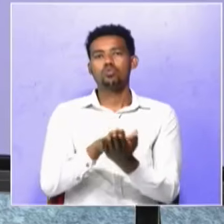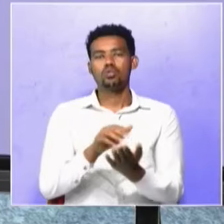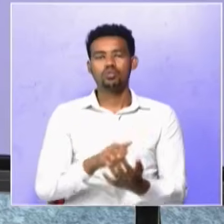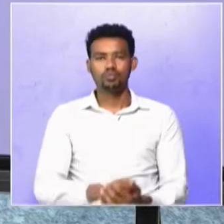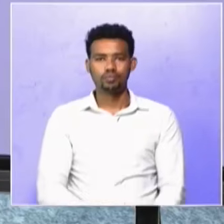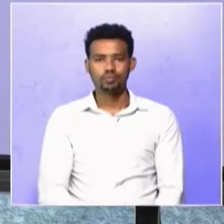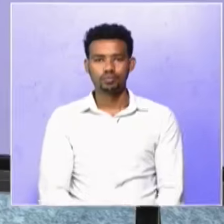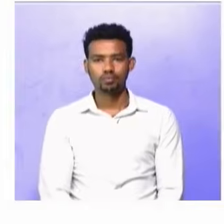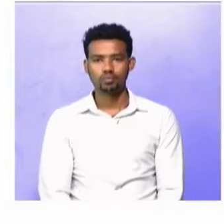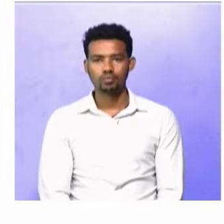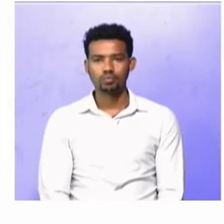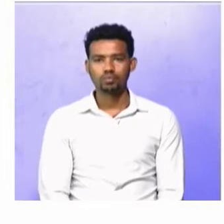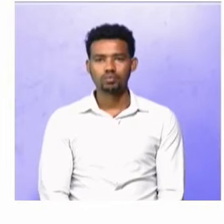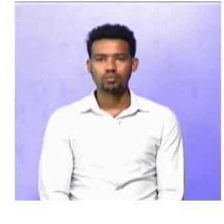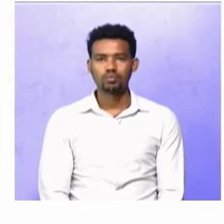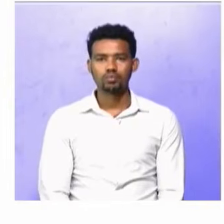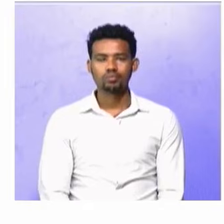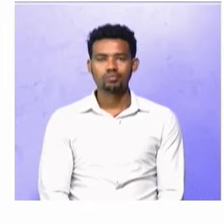school.